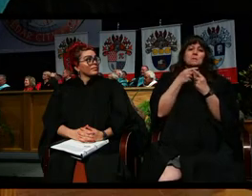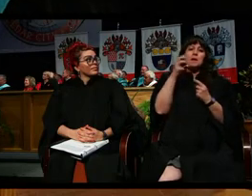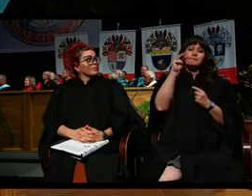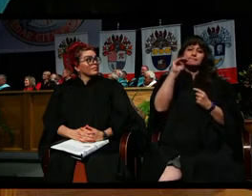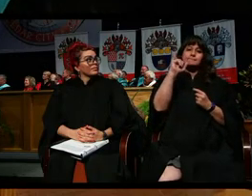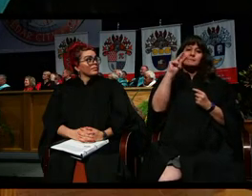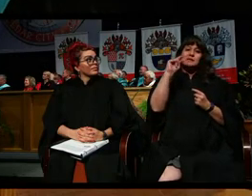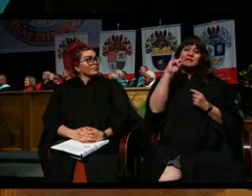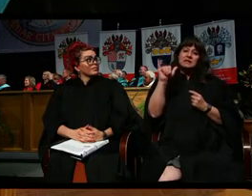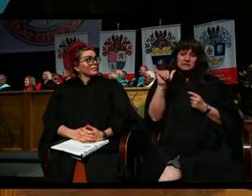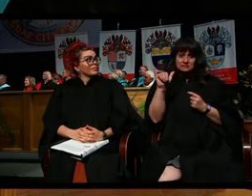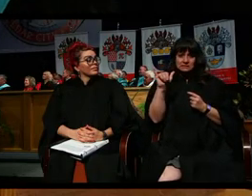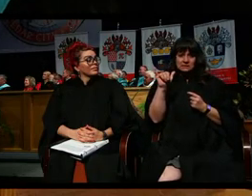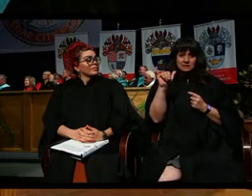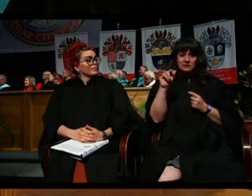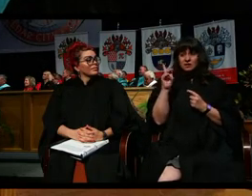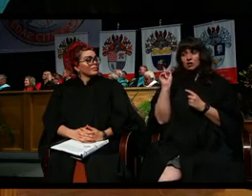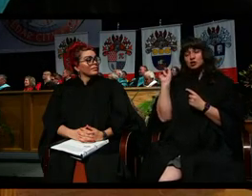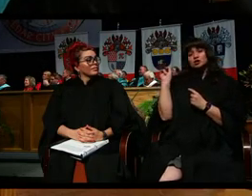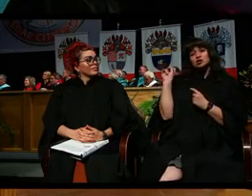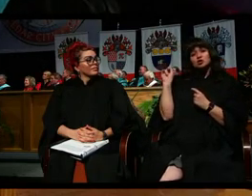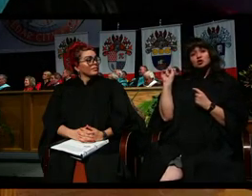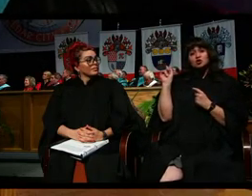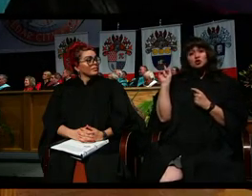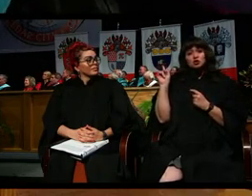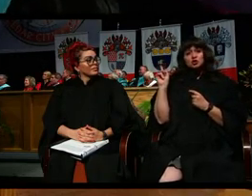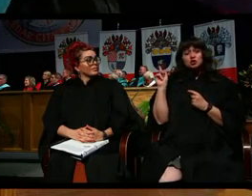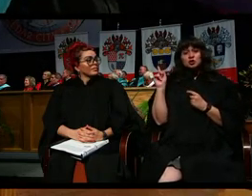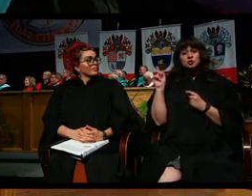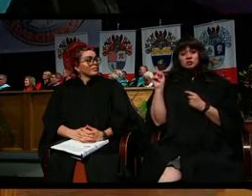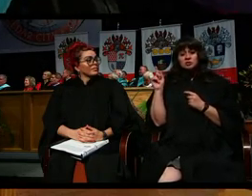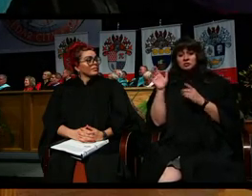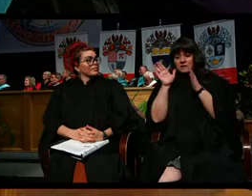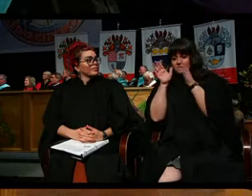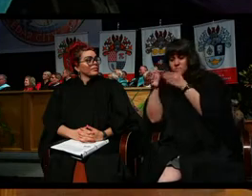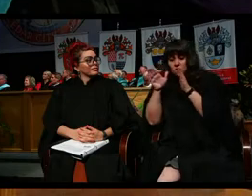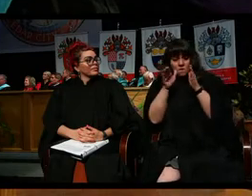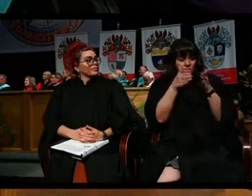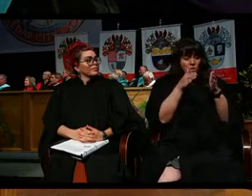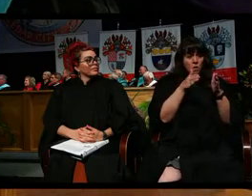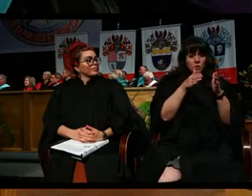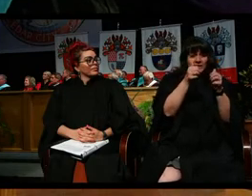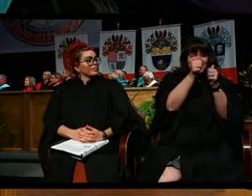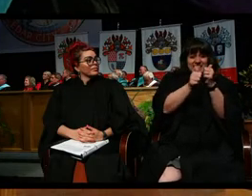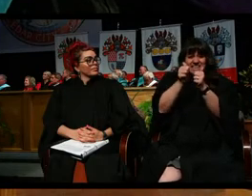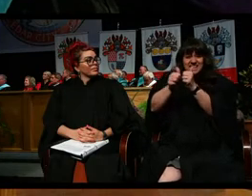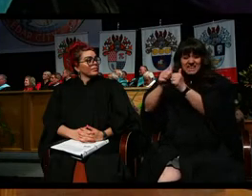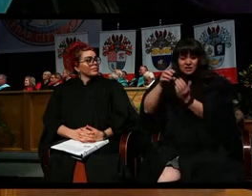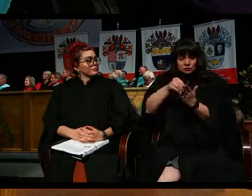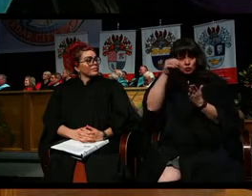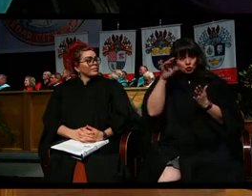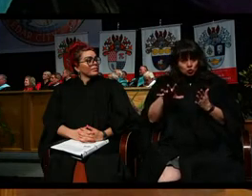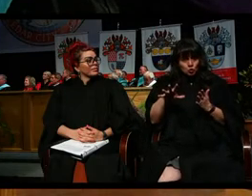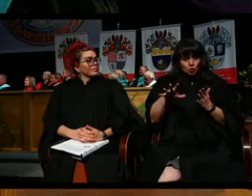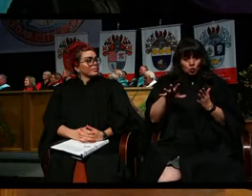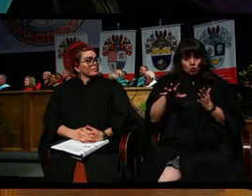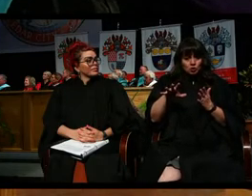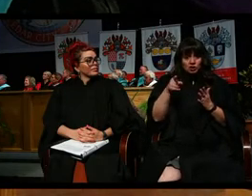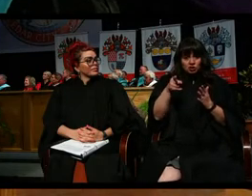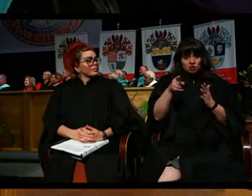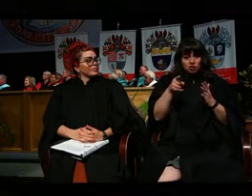is she treats every student on this campus as if they were the governor's